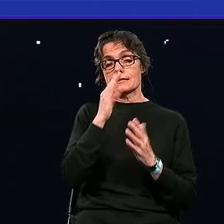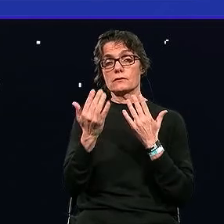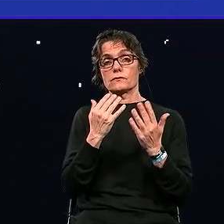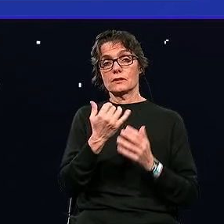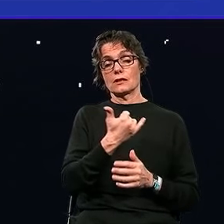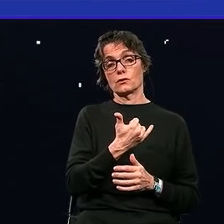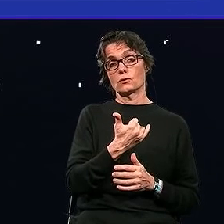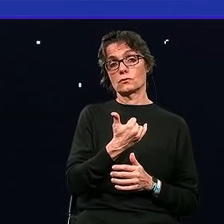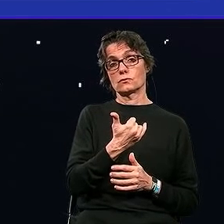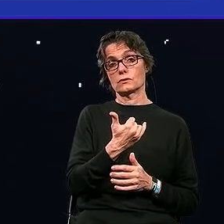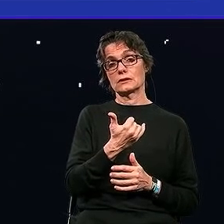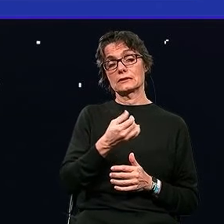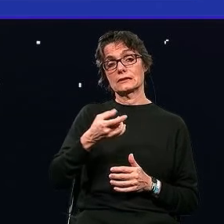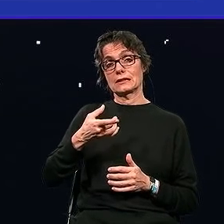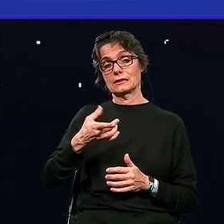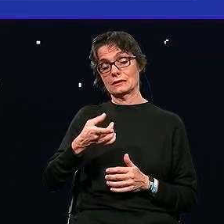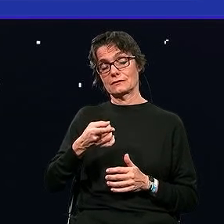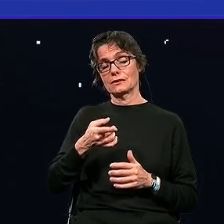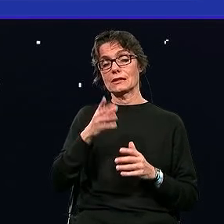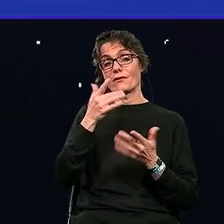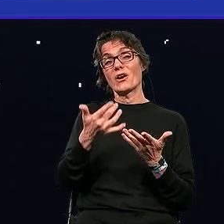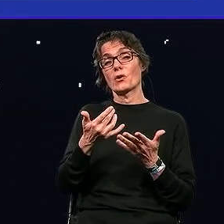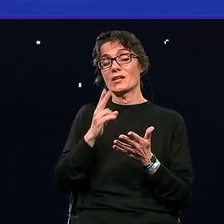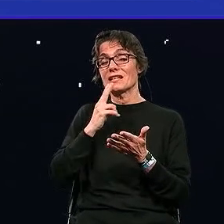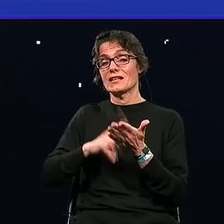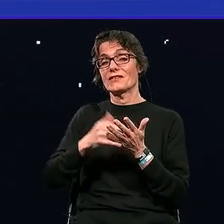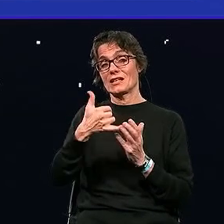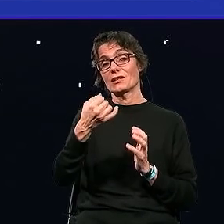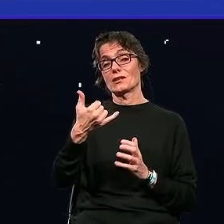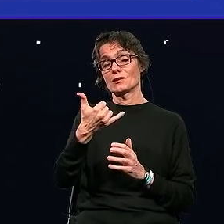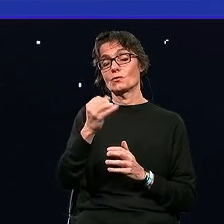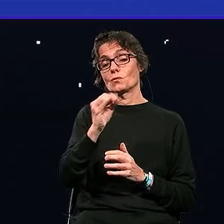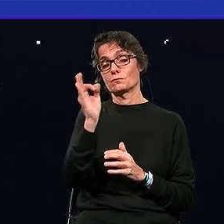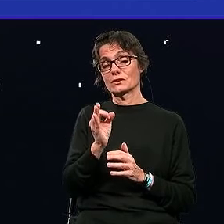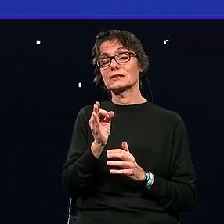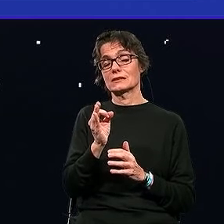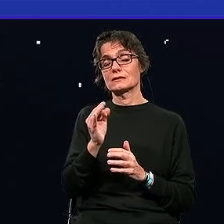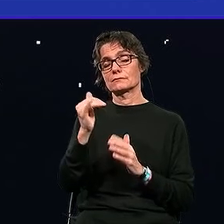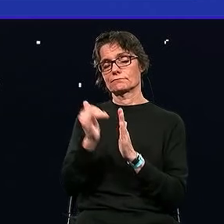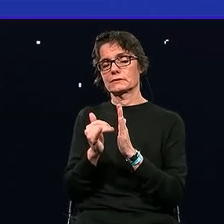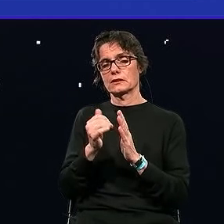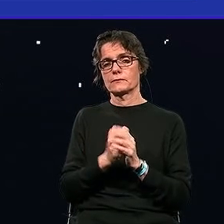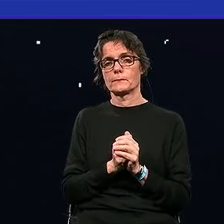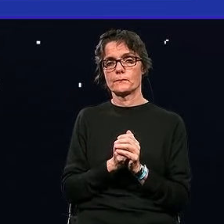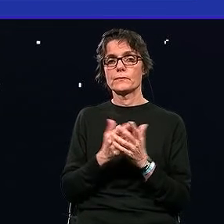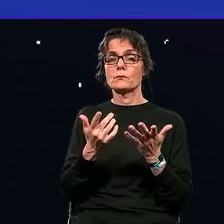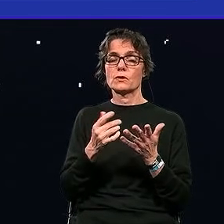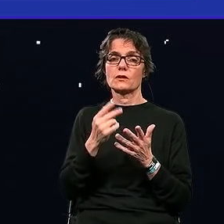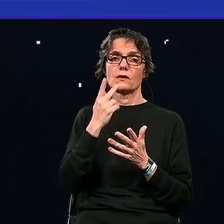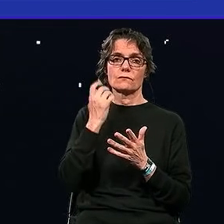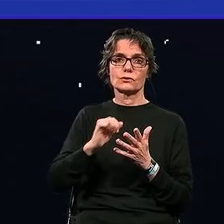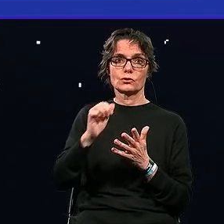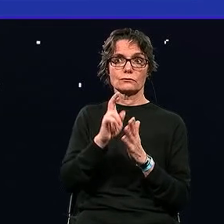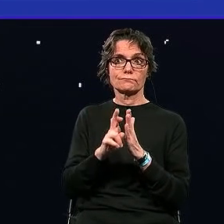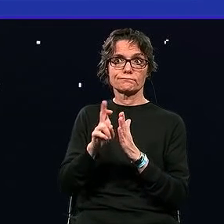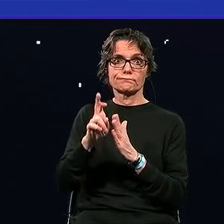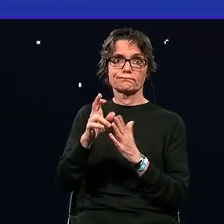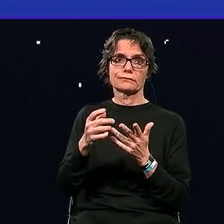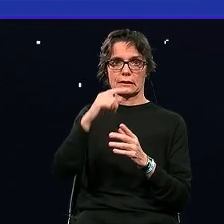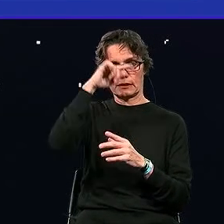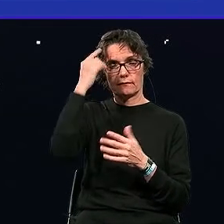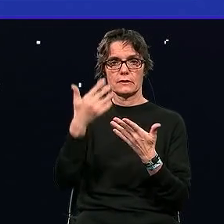reality is that we are about 2% down on 2019 levels. So again, we're making our lives increasingly